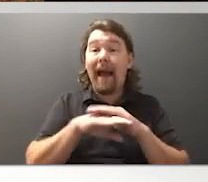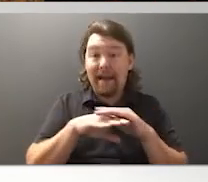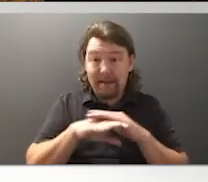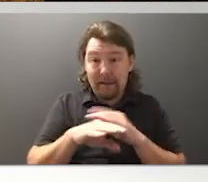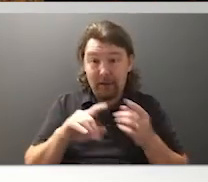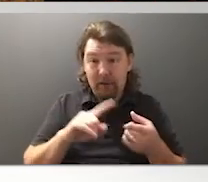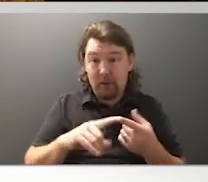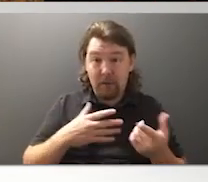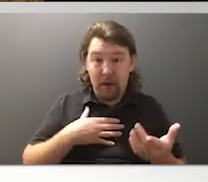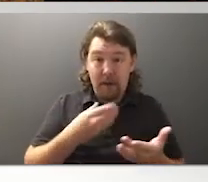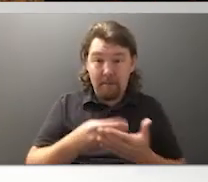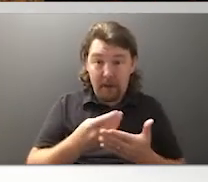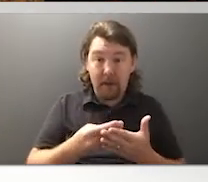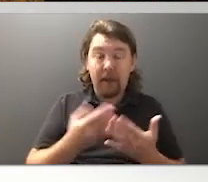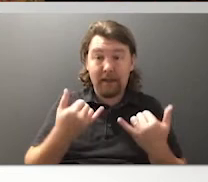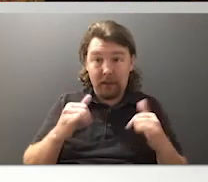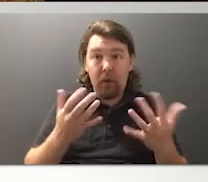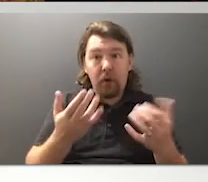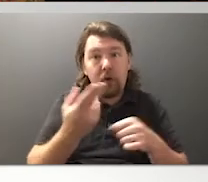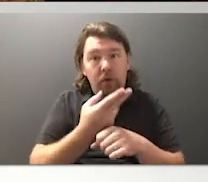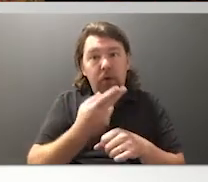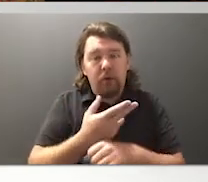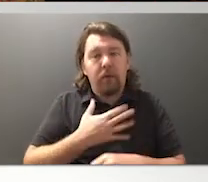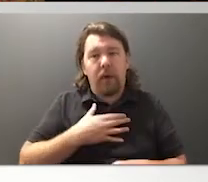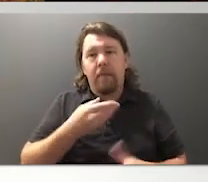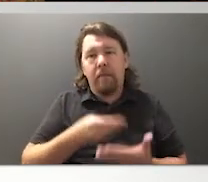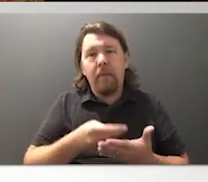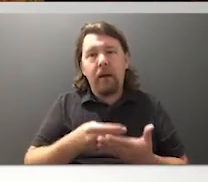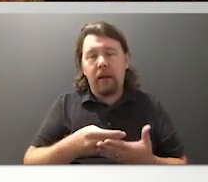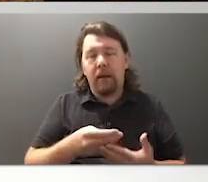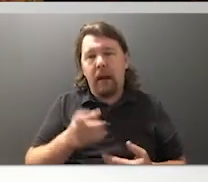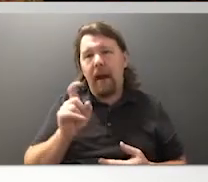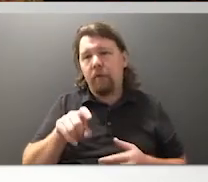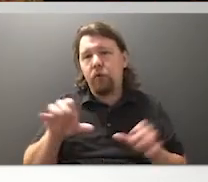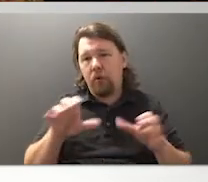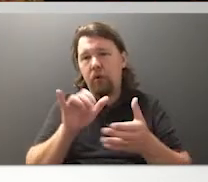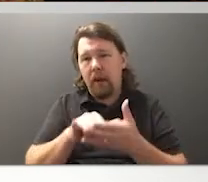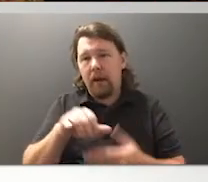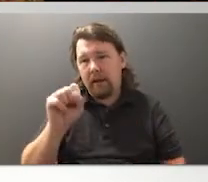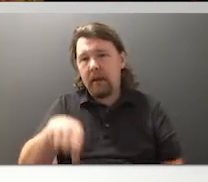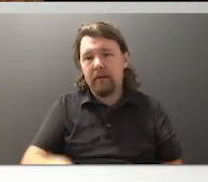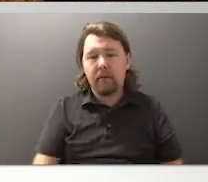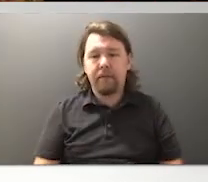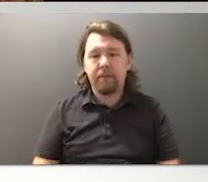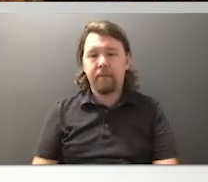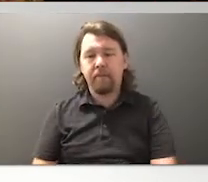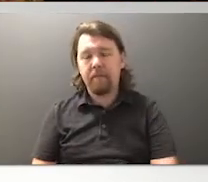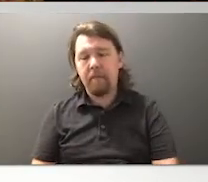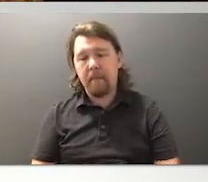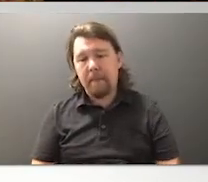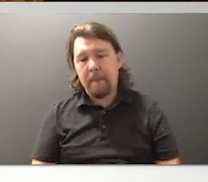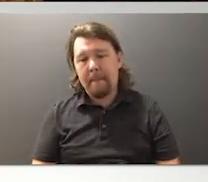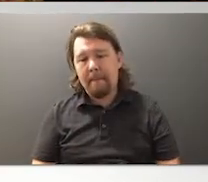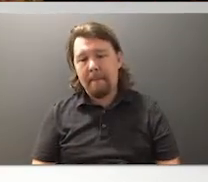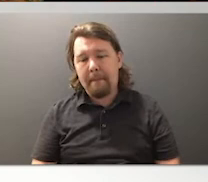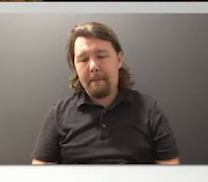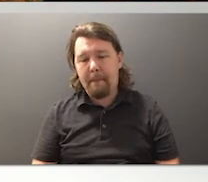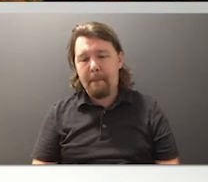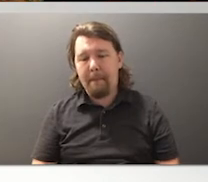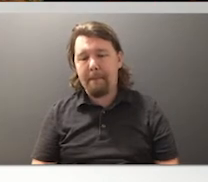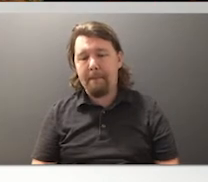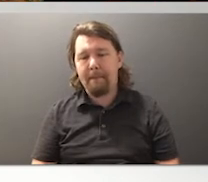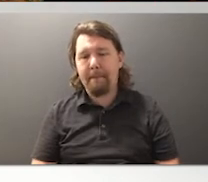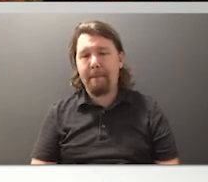them. Right, they would, if I understand correctly, after 22, he can just continue to use his funds that he's